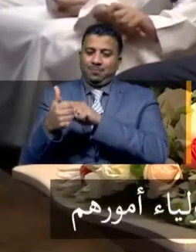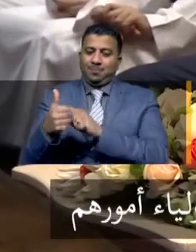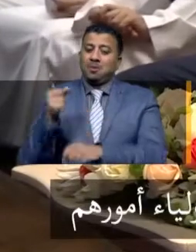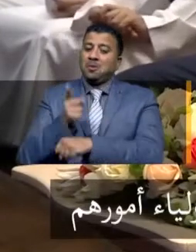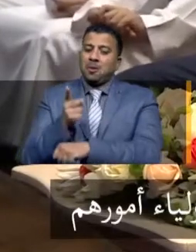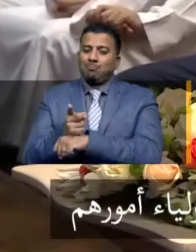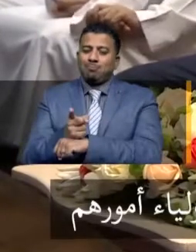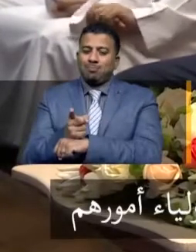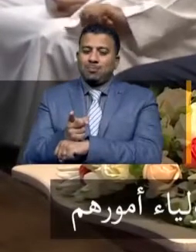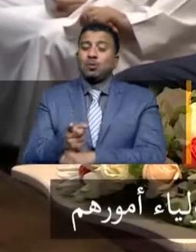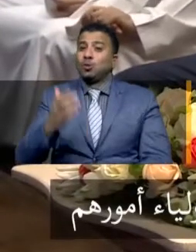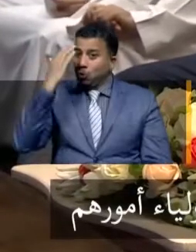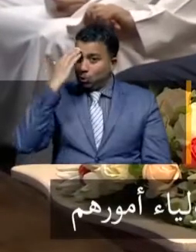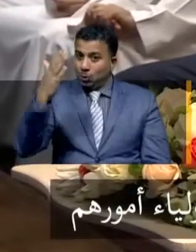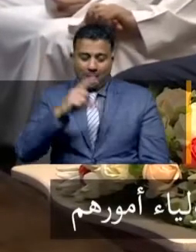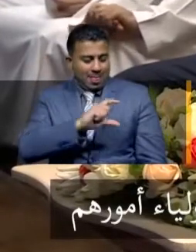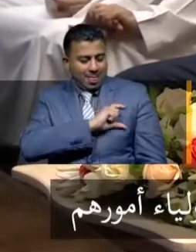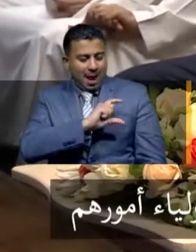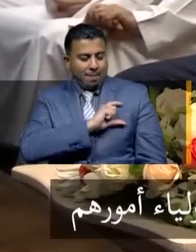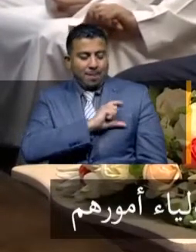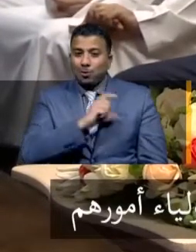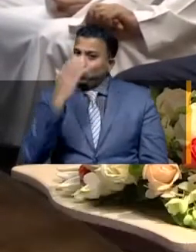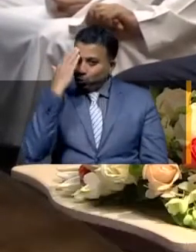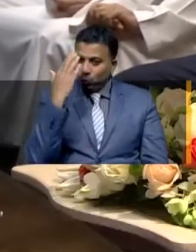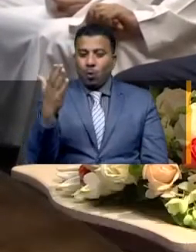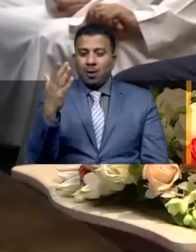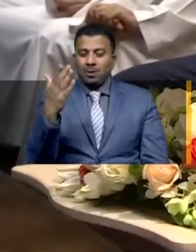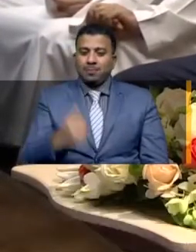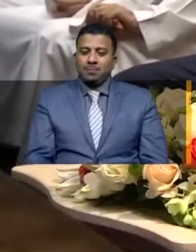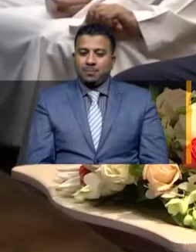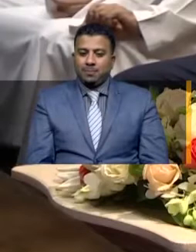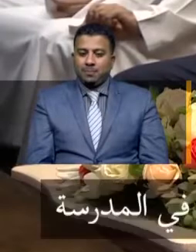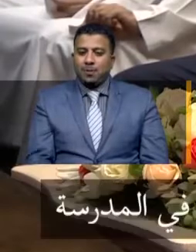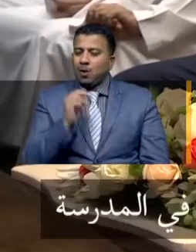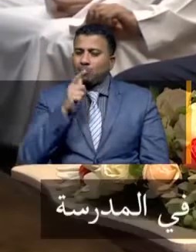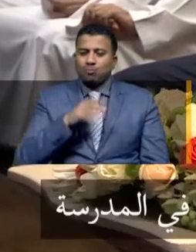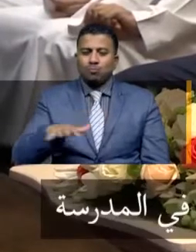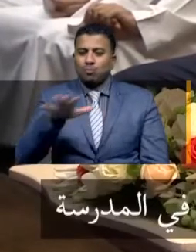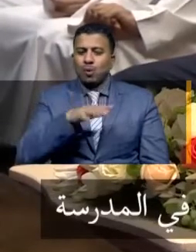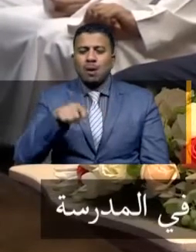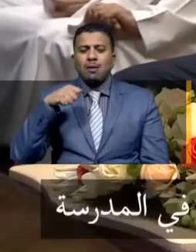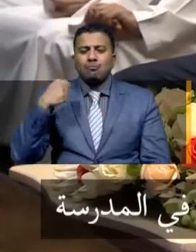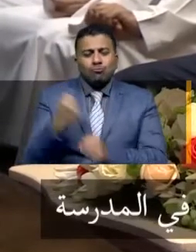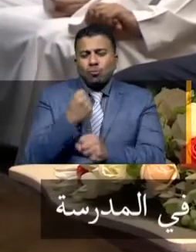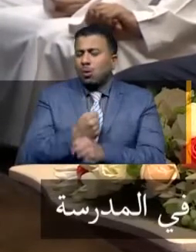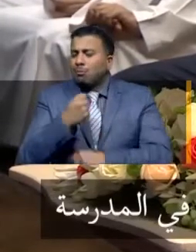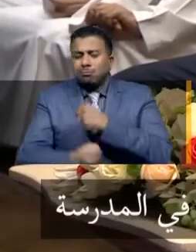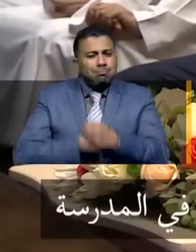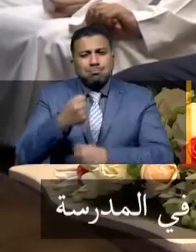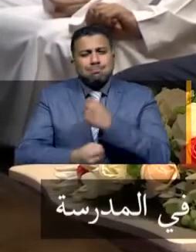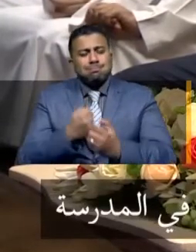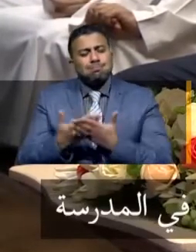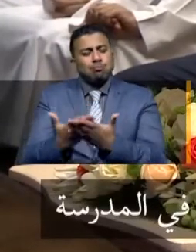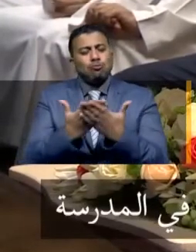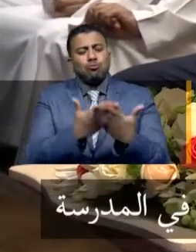teachers, and the student themselves and their parents, because parents were working